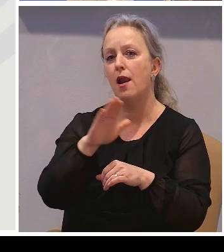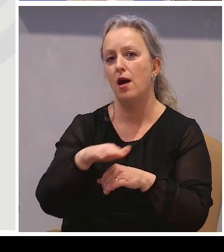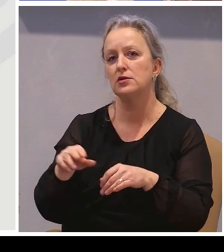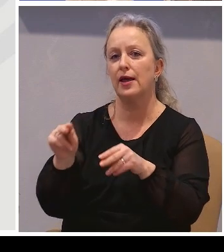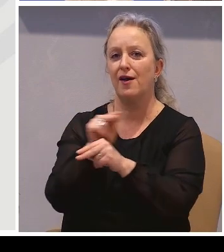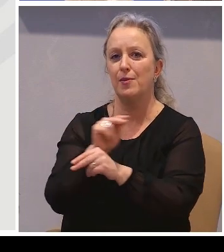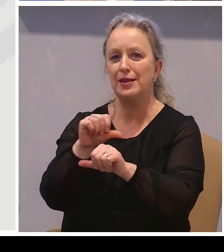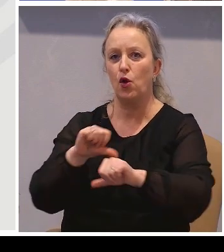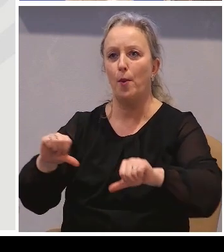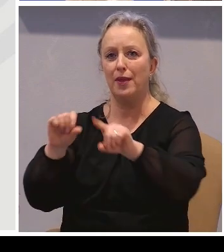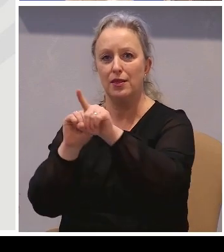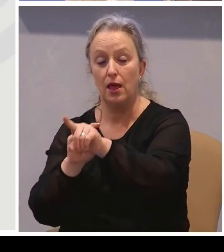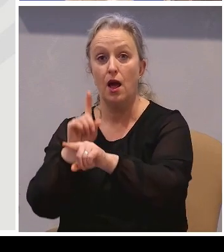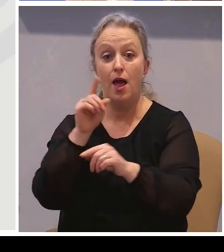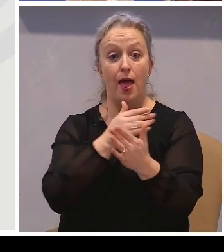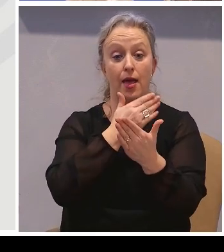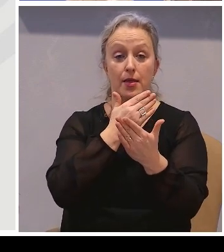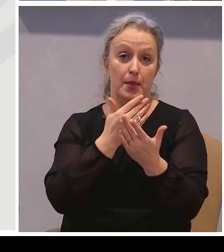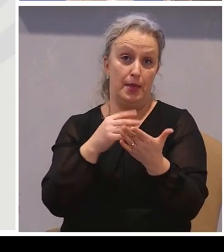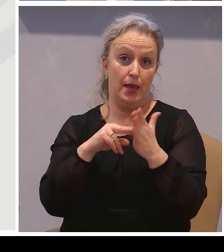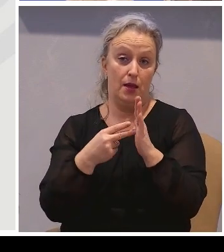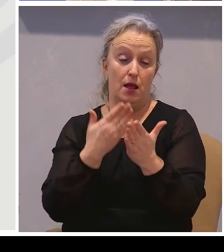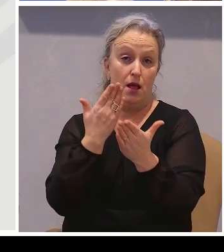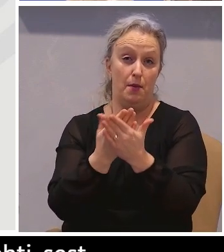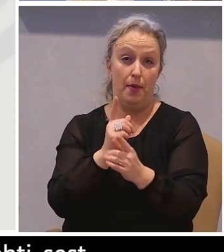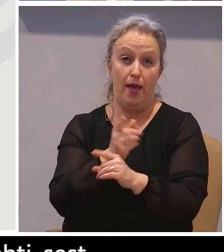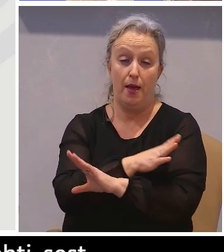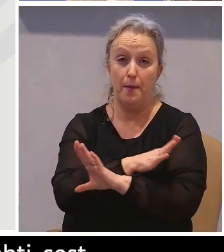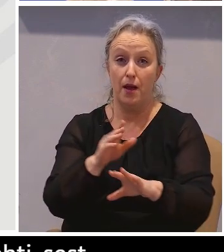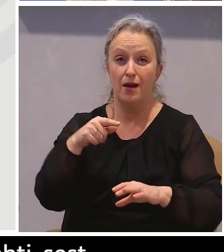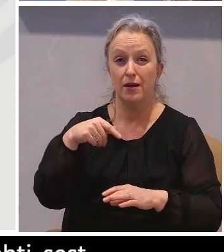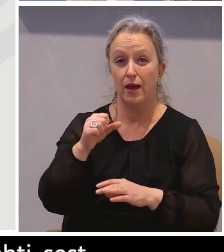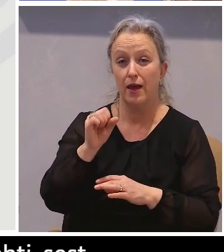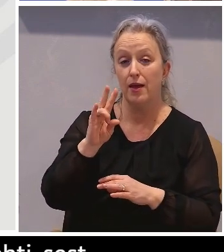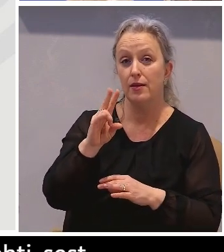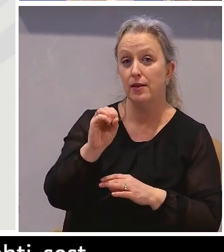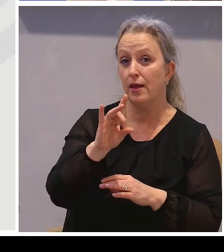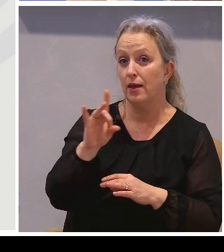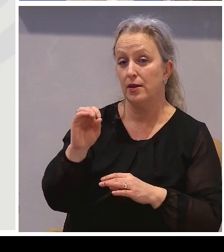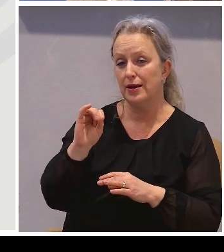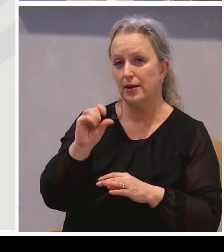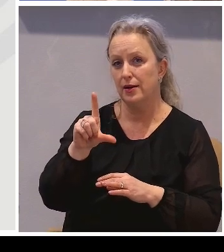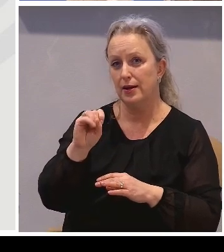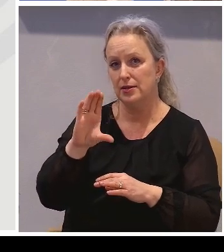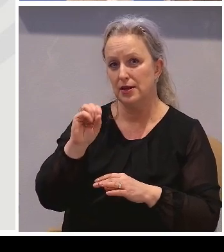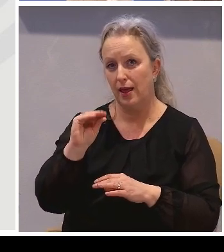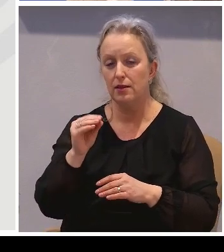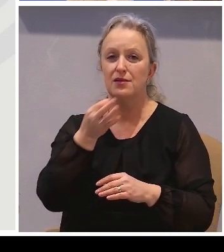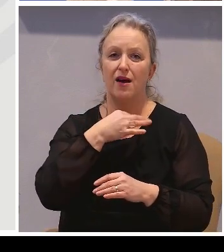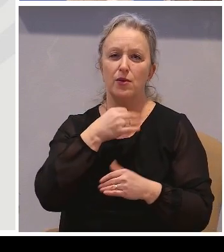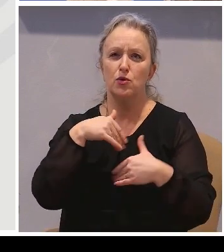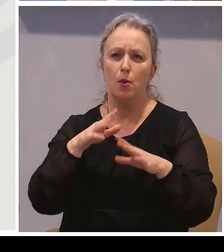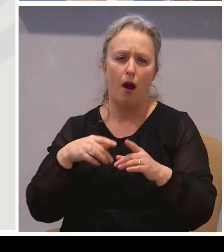And the decision whether a specific drug needs to submit the plan or not is made by the